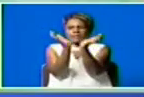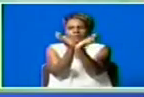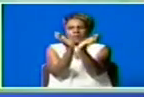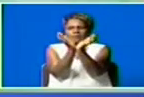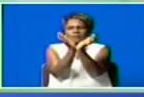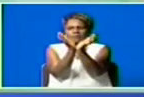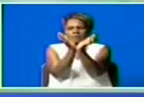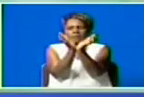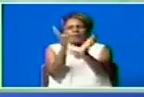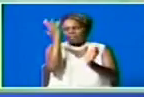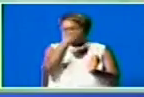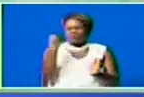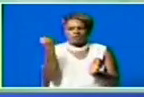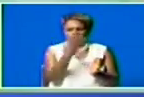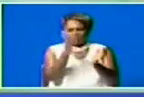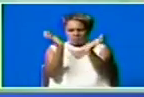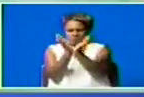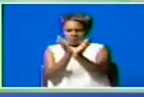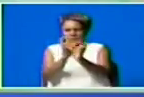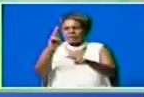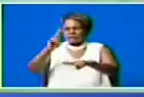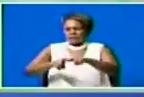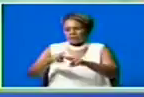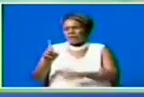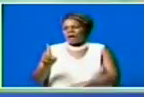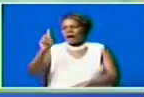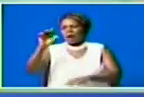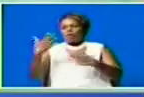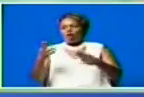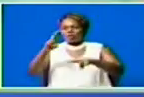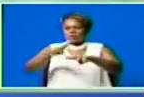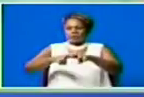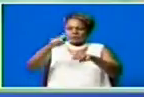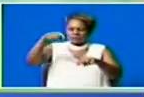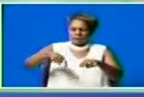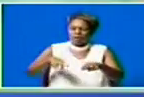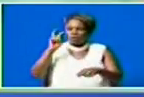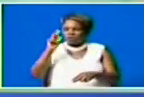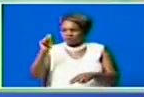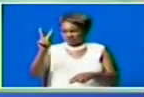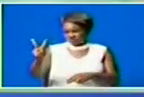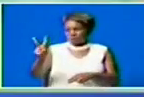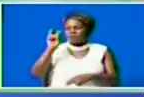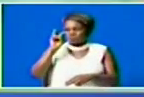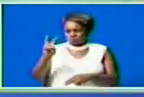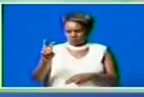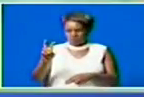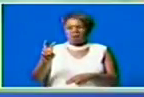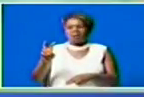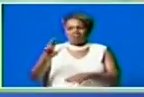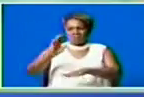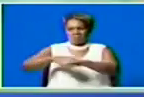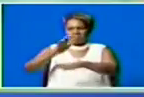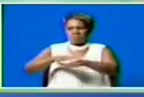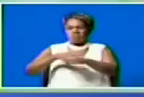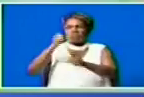really transformed. It's a beautiful stadium. You know, whether you're sitting up in the stands or whether you're watching it on TV, you can really see, you know, the work that the local